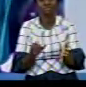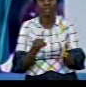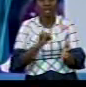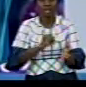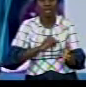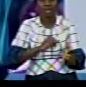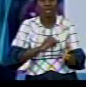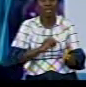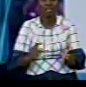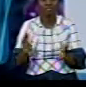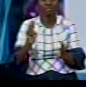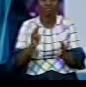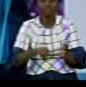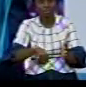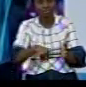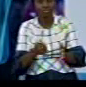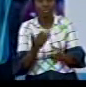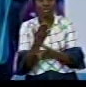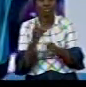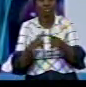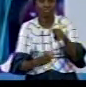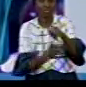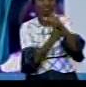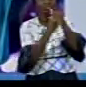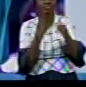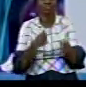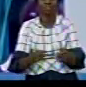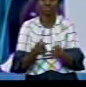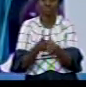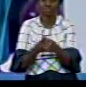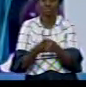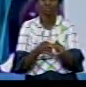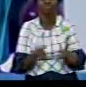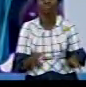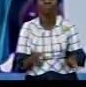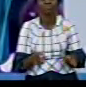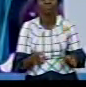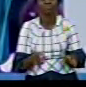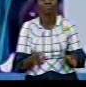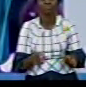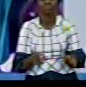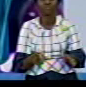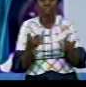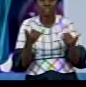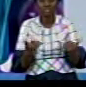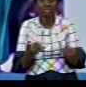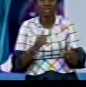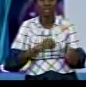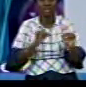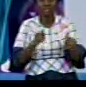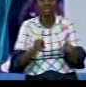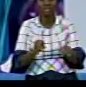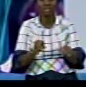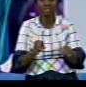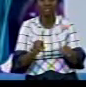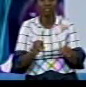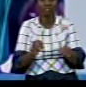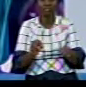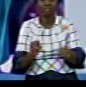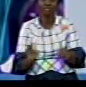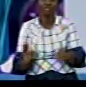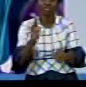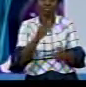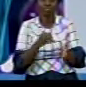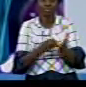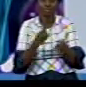but as god did it for me i pray is going to do yours in jesus name now i can fold my thumb perfectly to